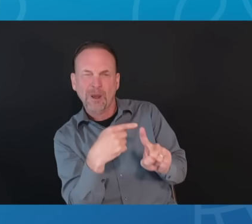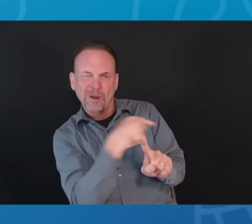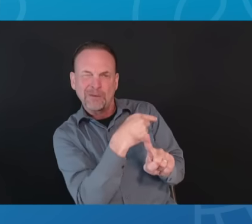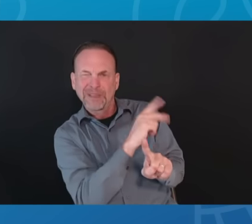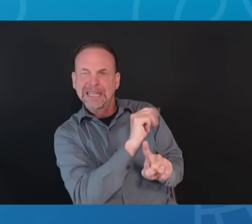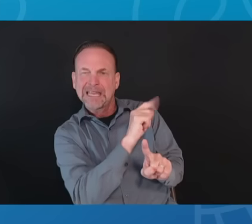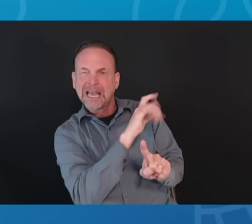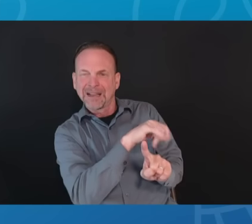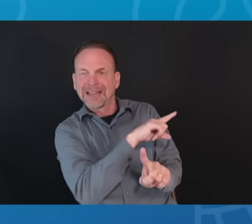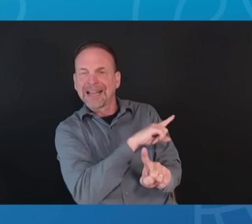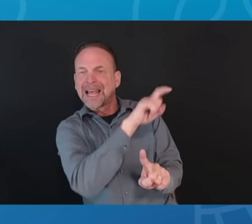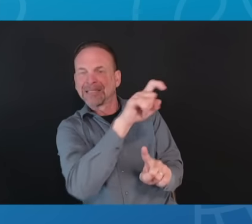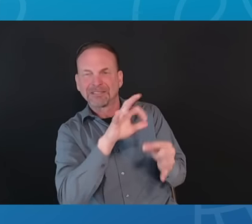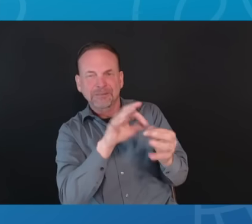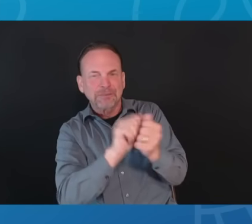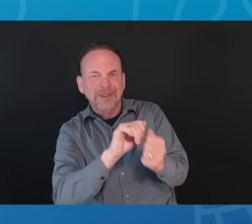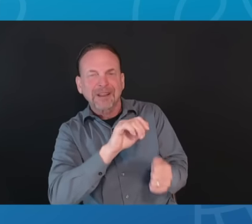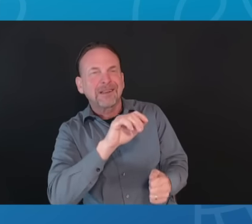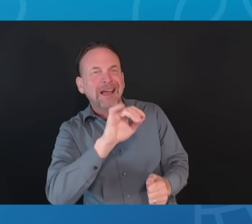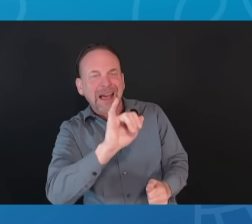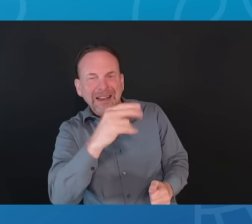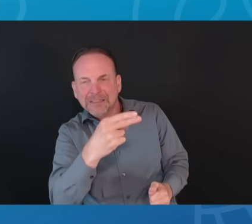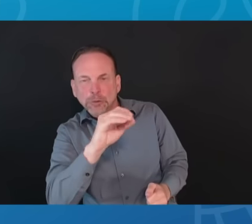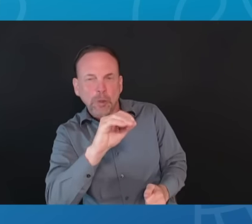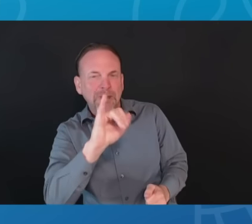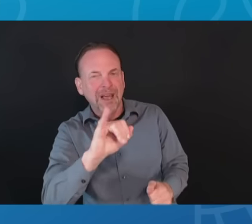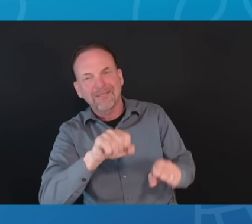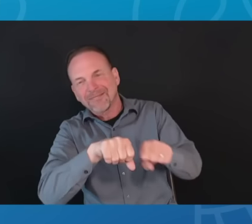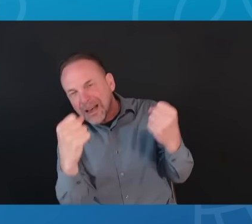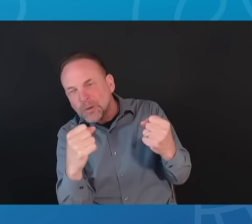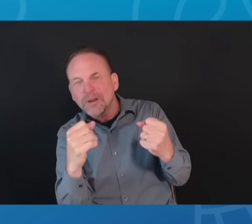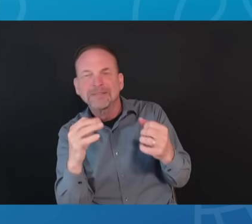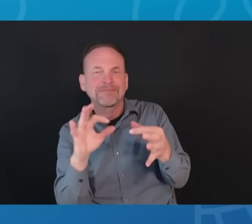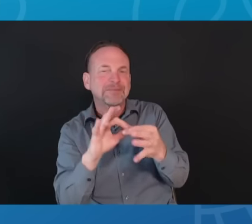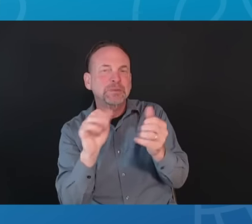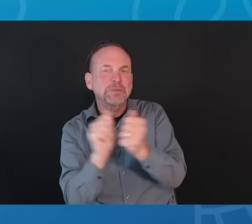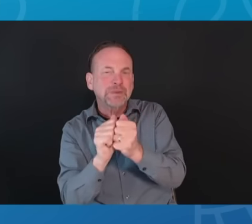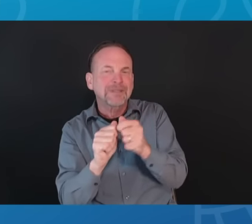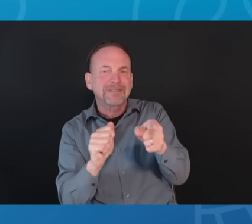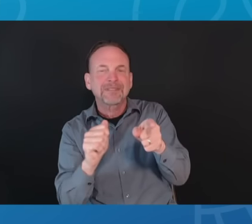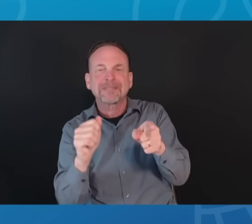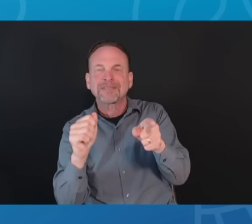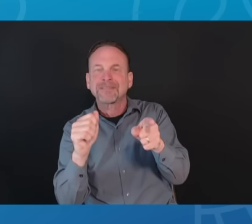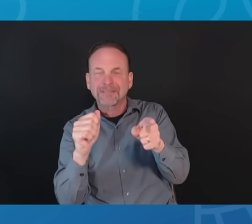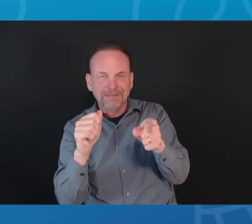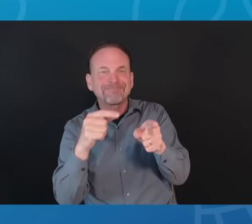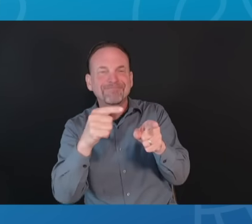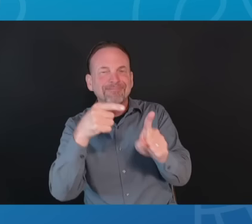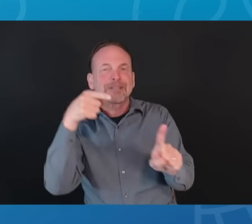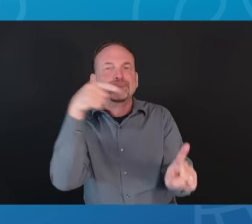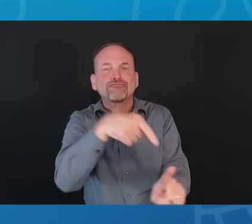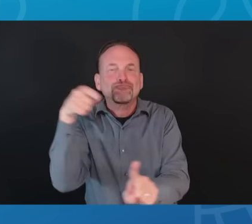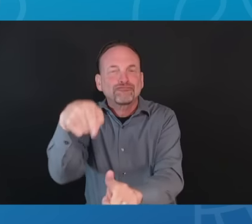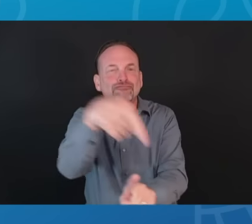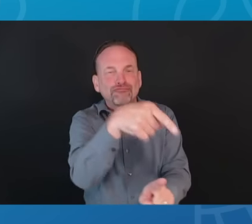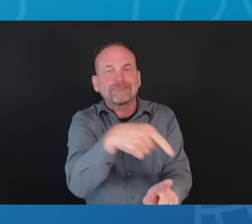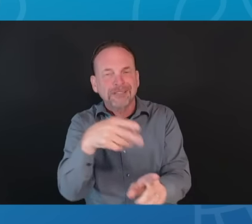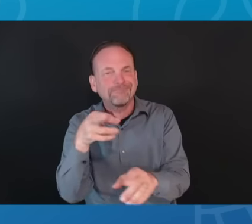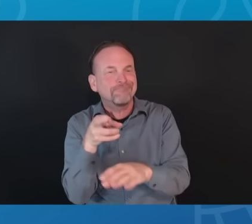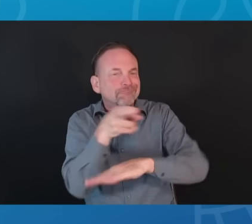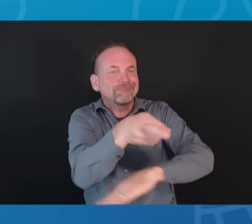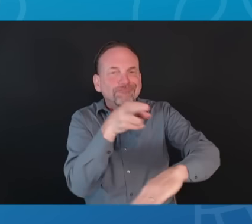Israel's strikes in Lebanon. And you said, with respect to Gaza, I mean, you know, she asked about that later, but before you